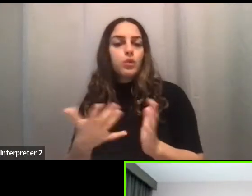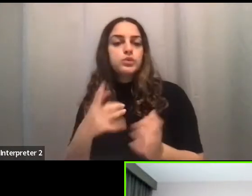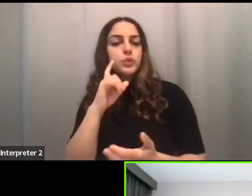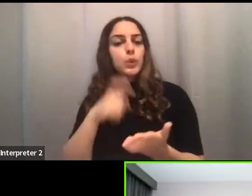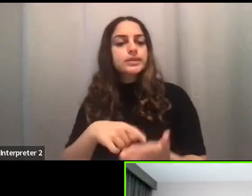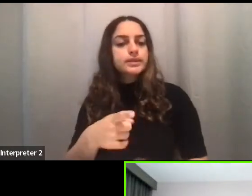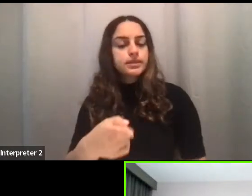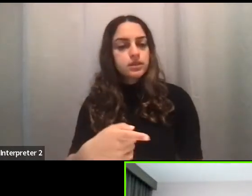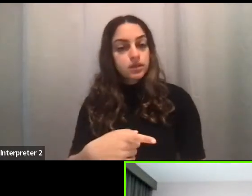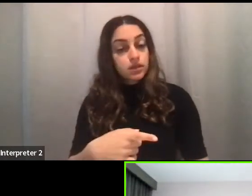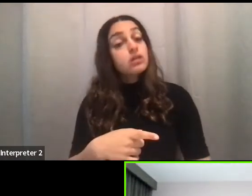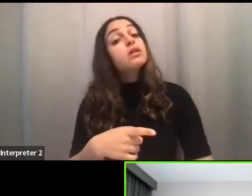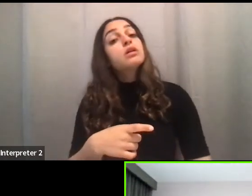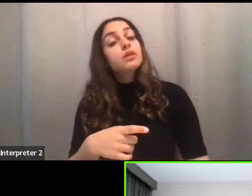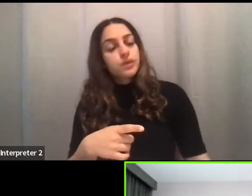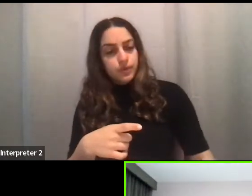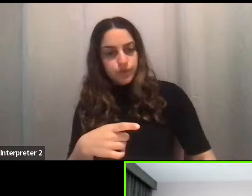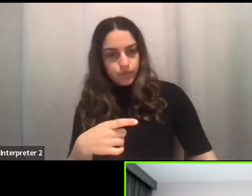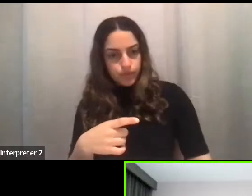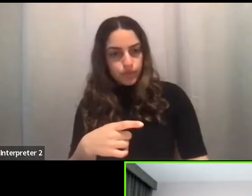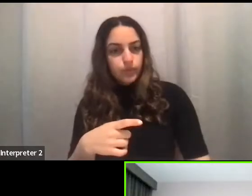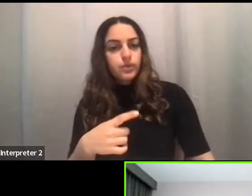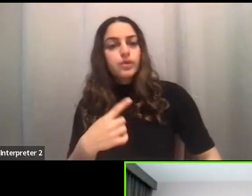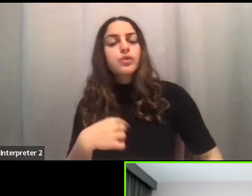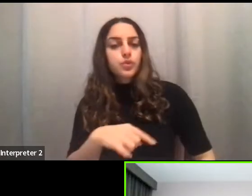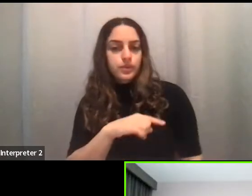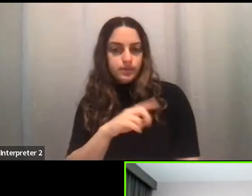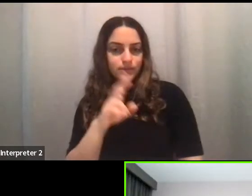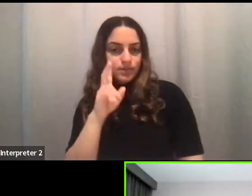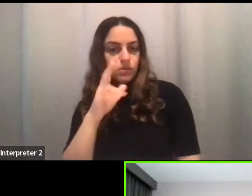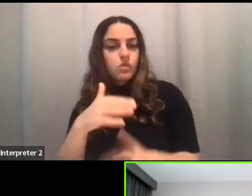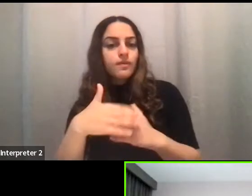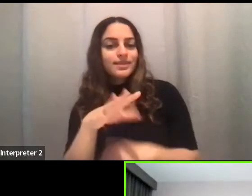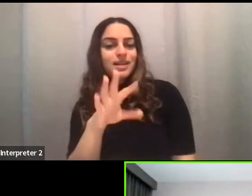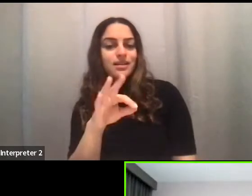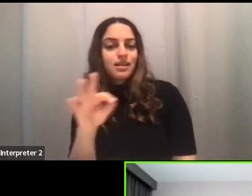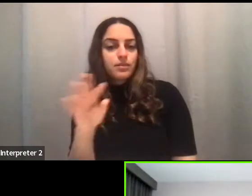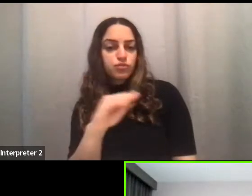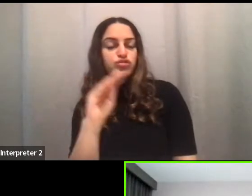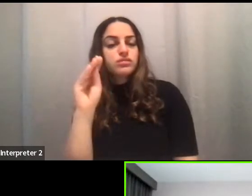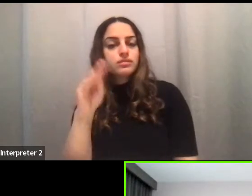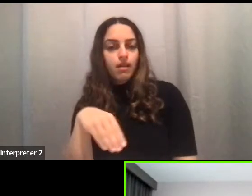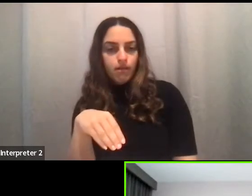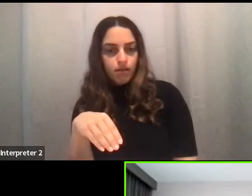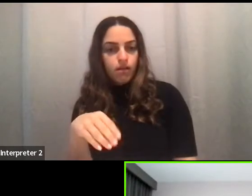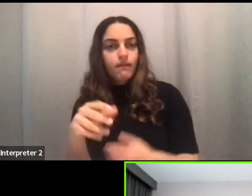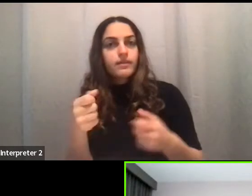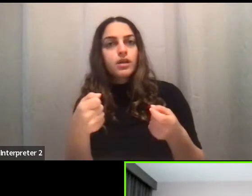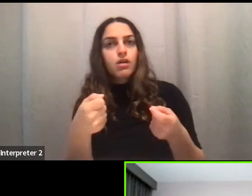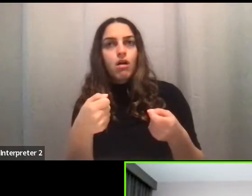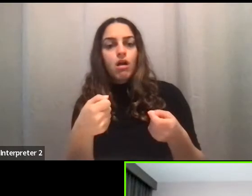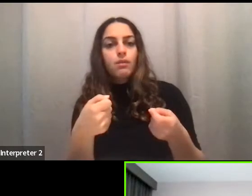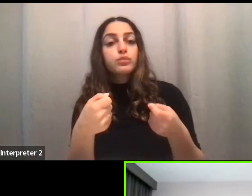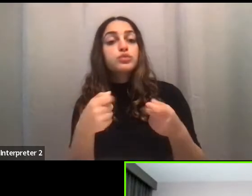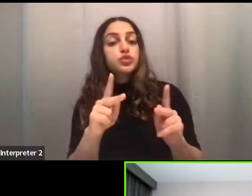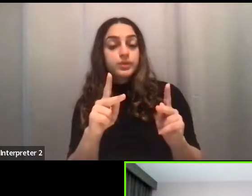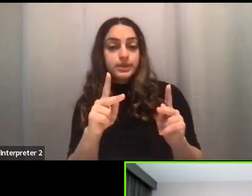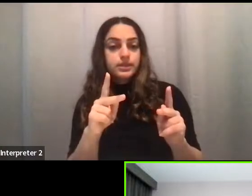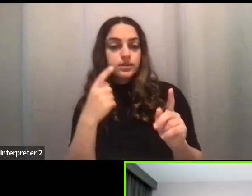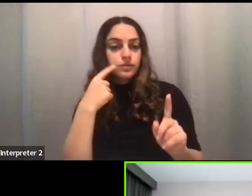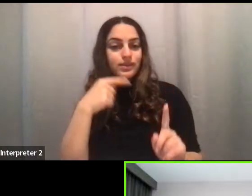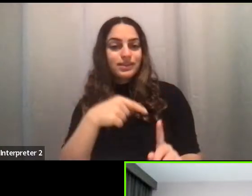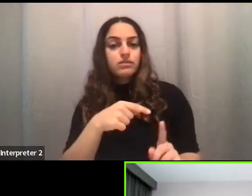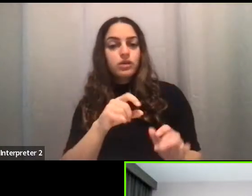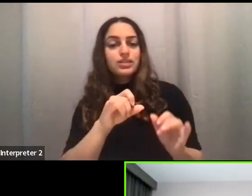we found that over 99 of the opportunities that the corps of engineers and